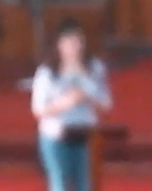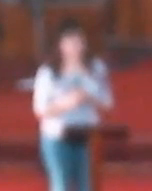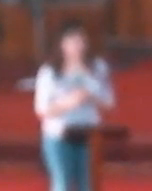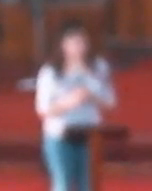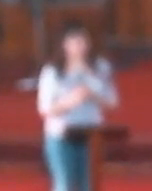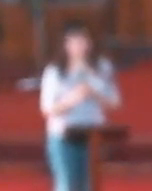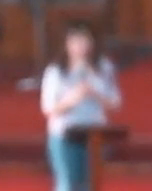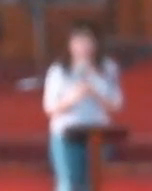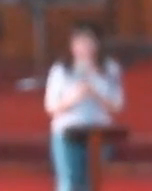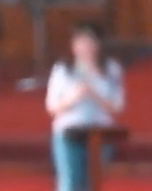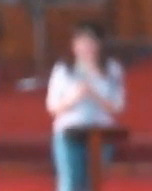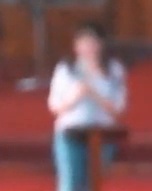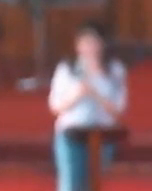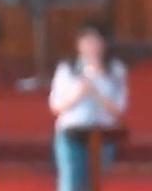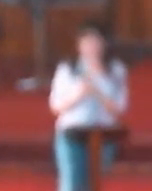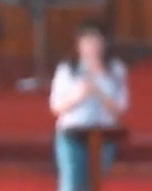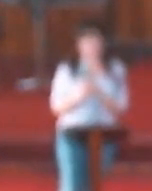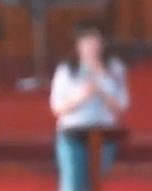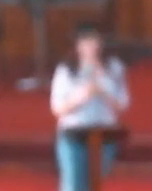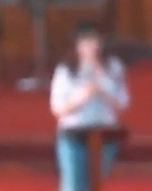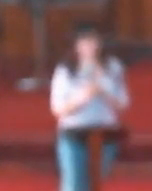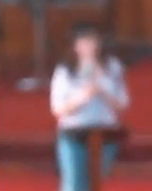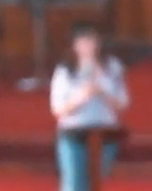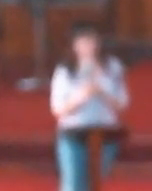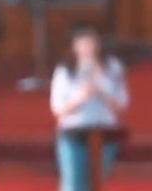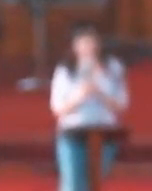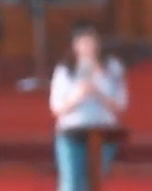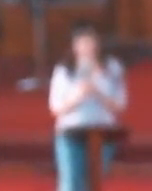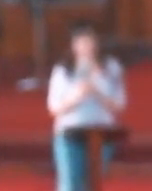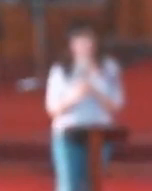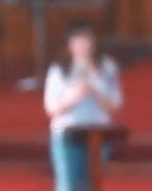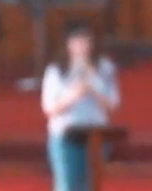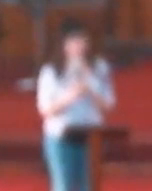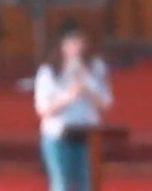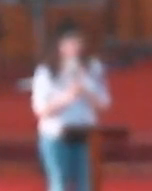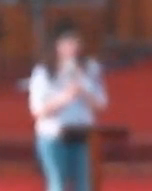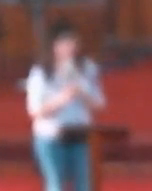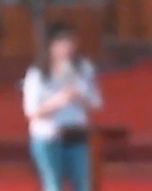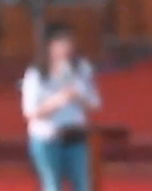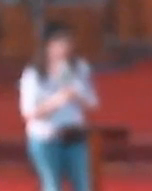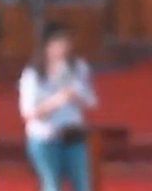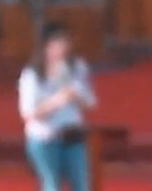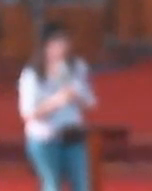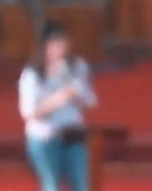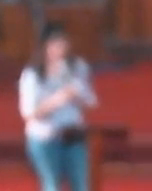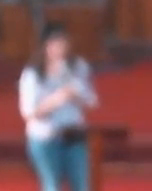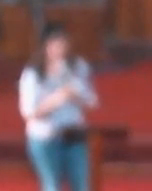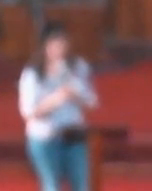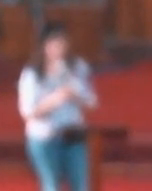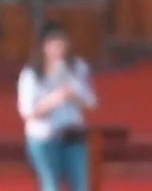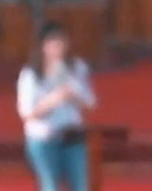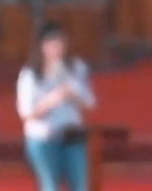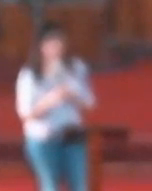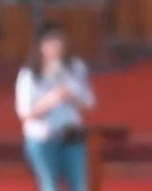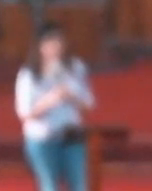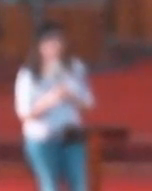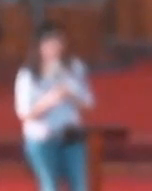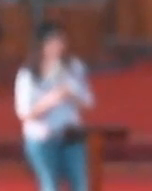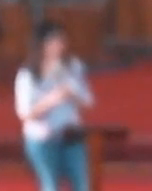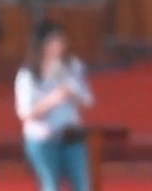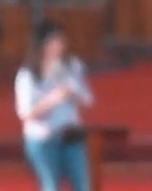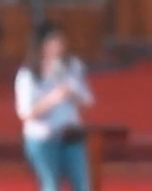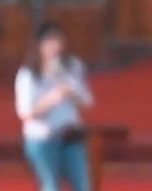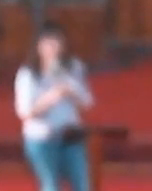sus hijos. And in a few weeks we're going to speak about the powerful words that a father can speak to his children. Tenemos un invitado especial que va a venir en dos